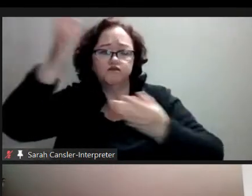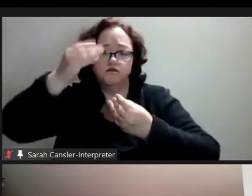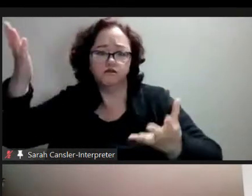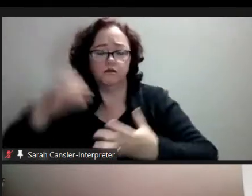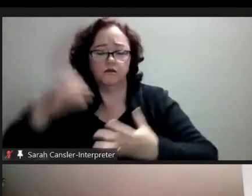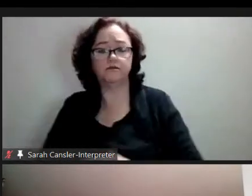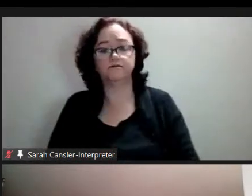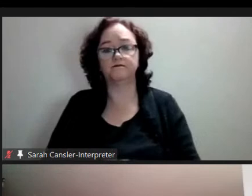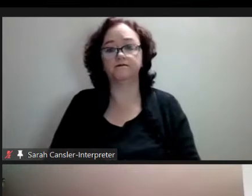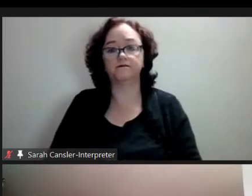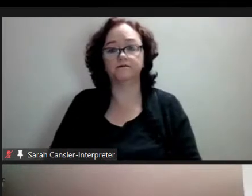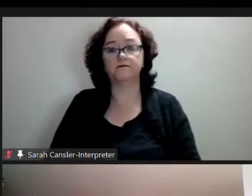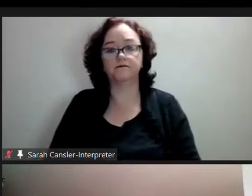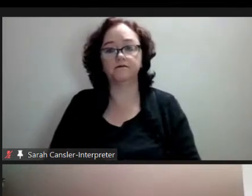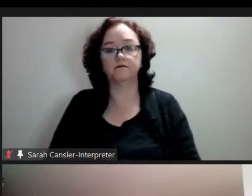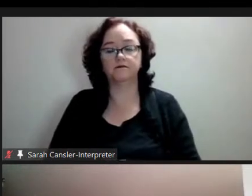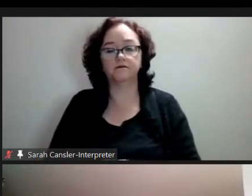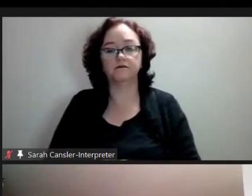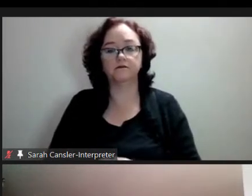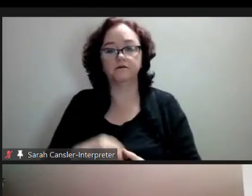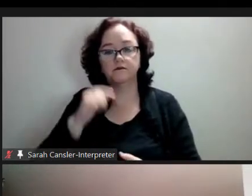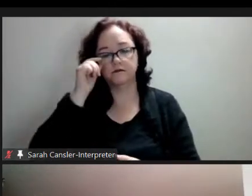Robertson.